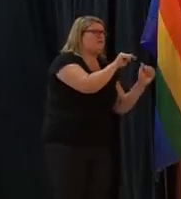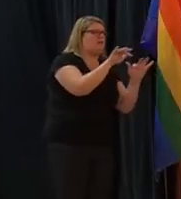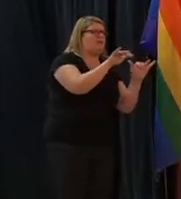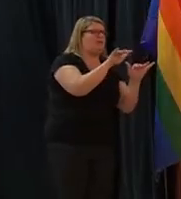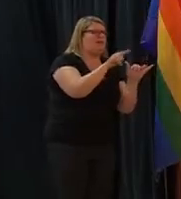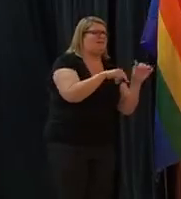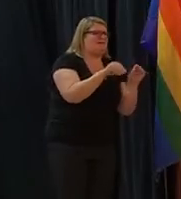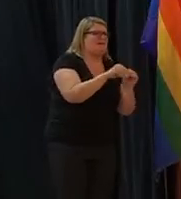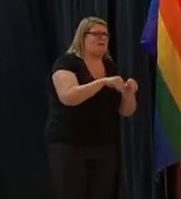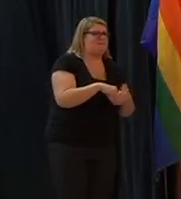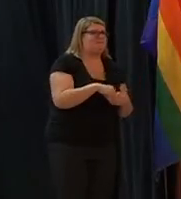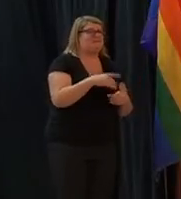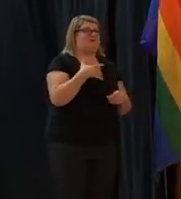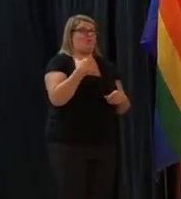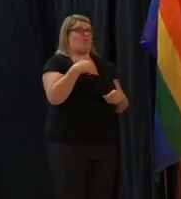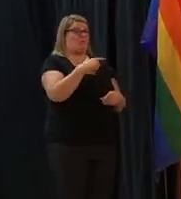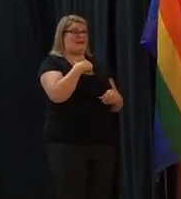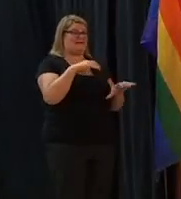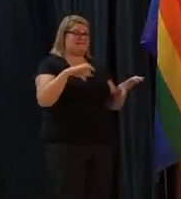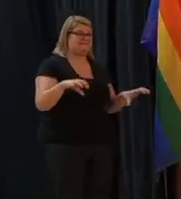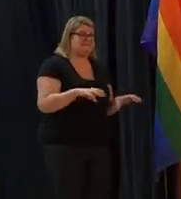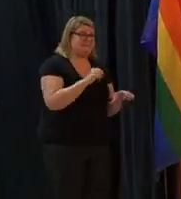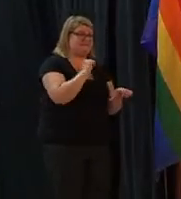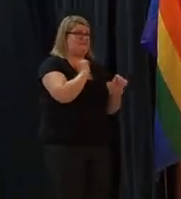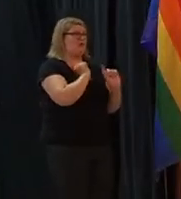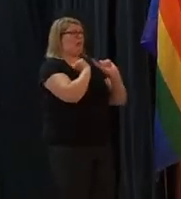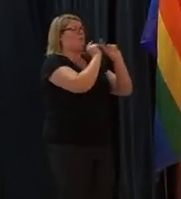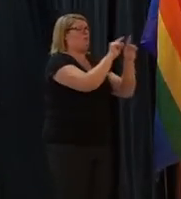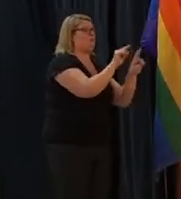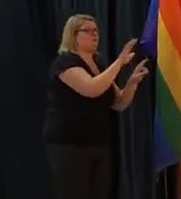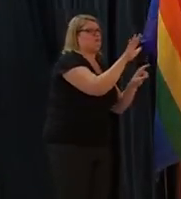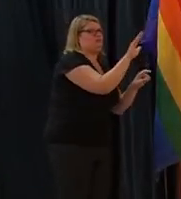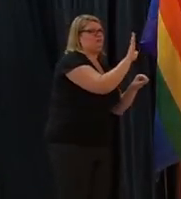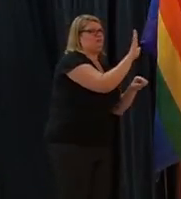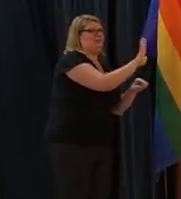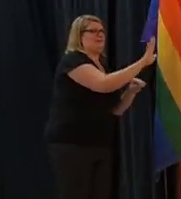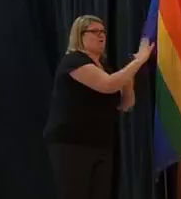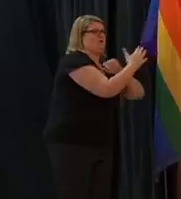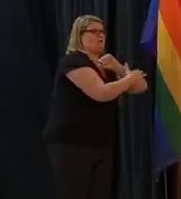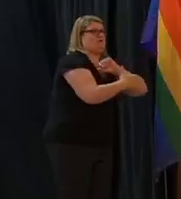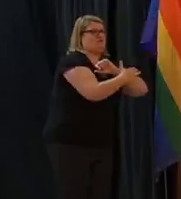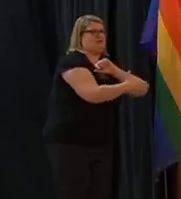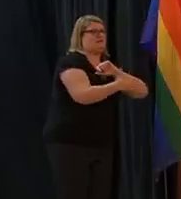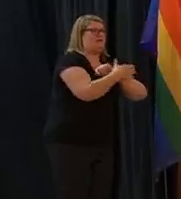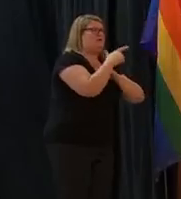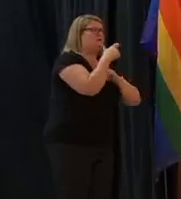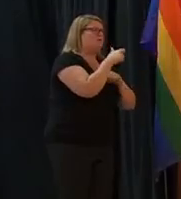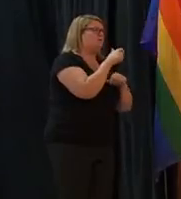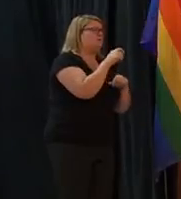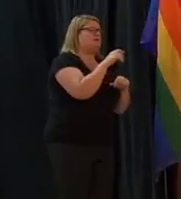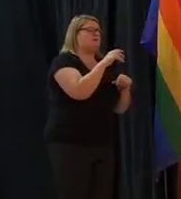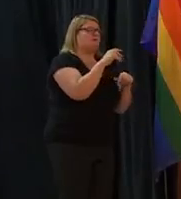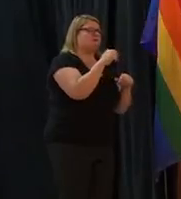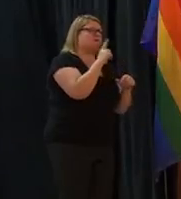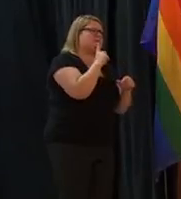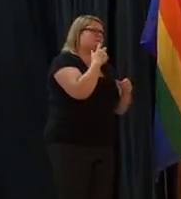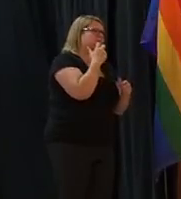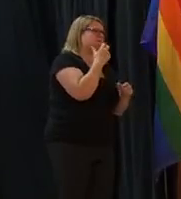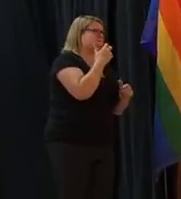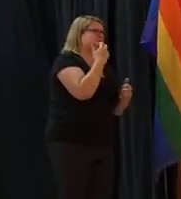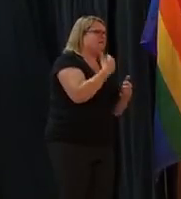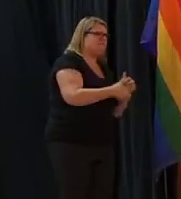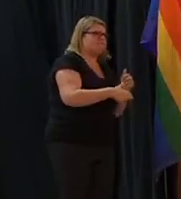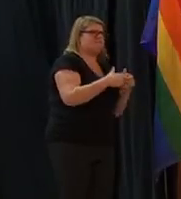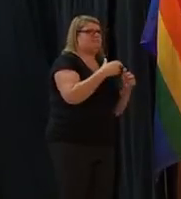countries and really make life really hard for LGBT people right there, okay? play and to